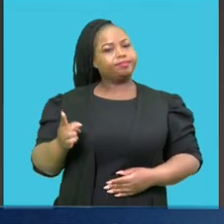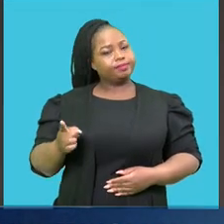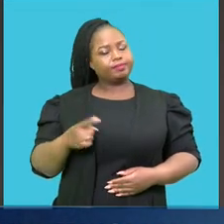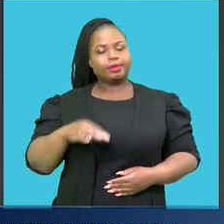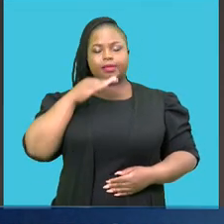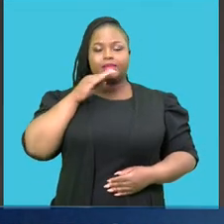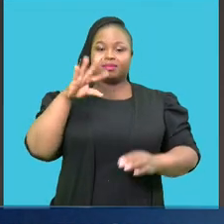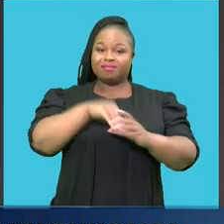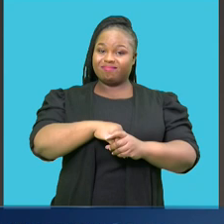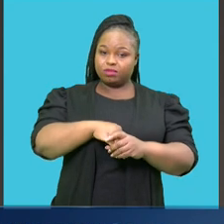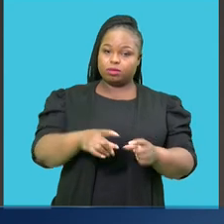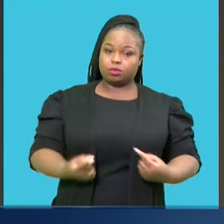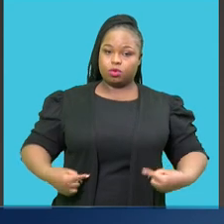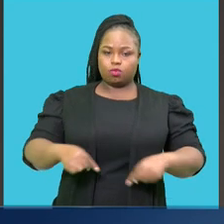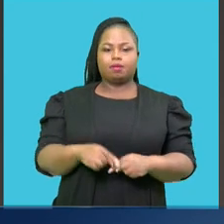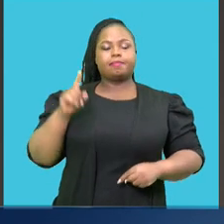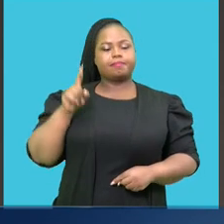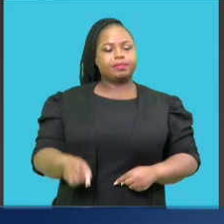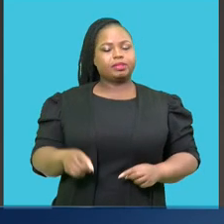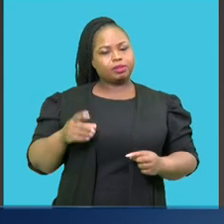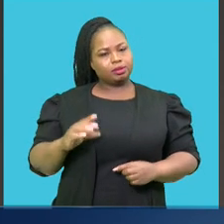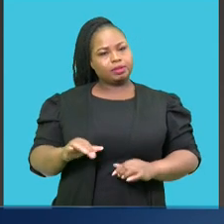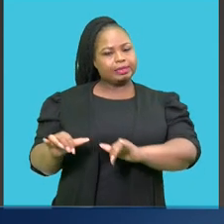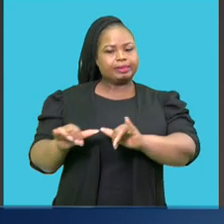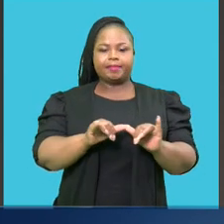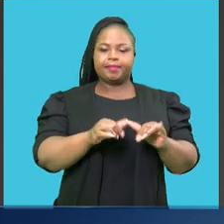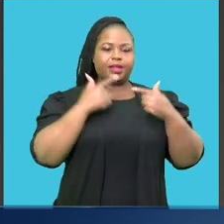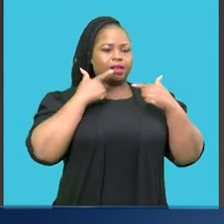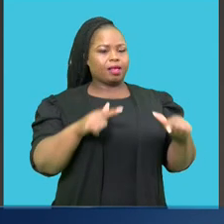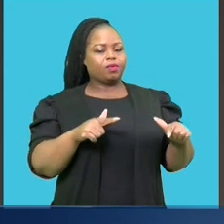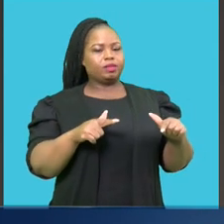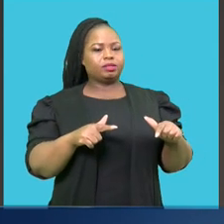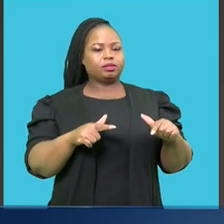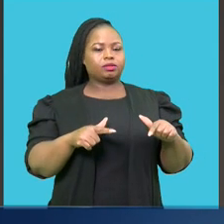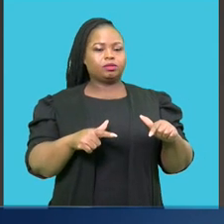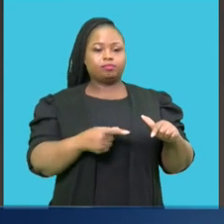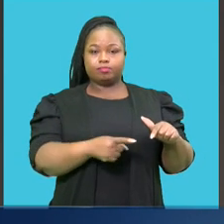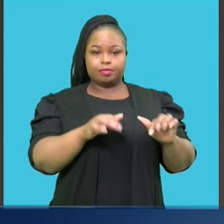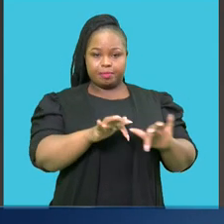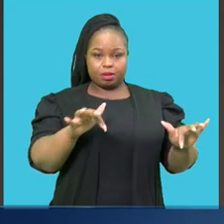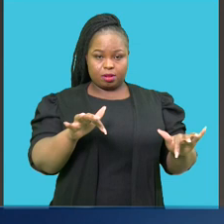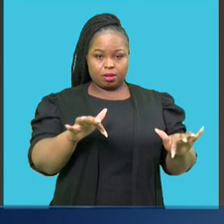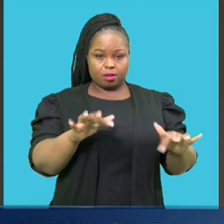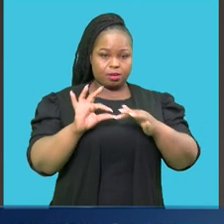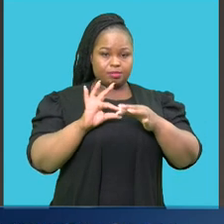entail us being able to speak the language of the common people